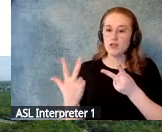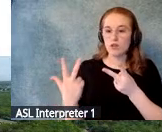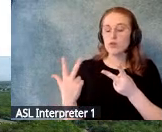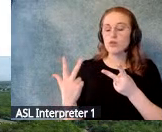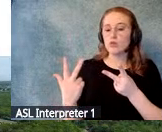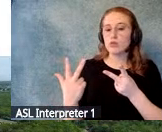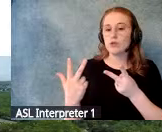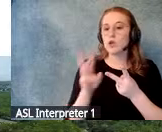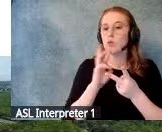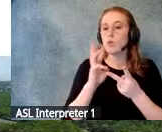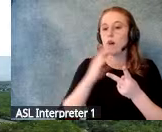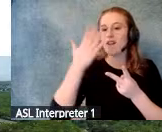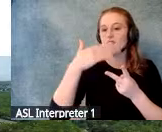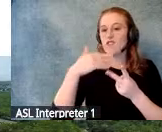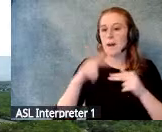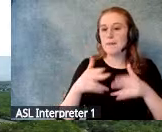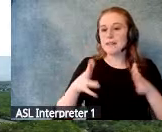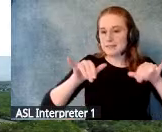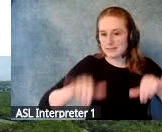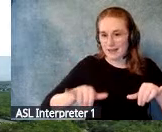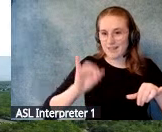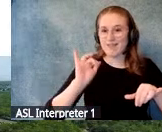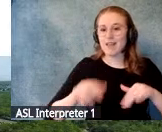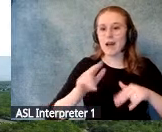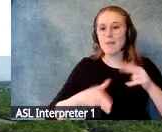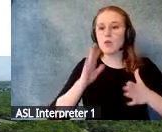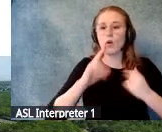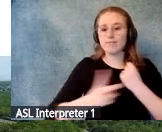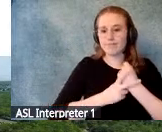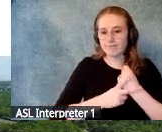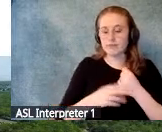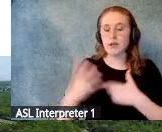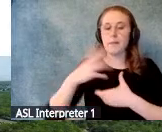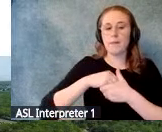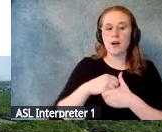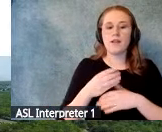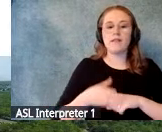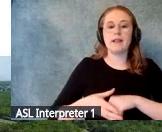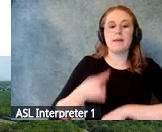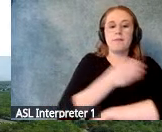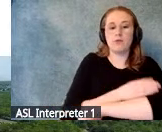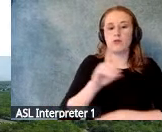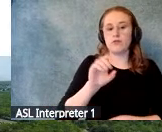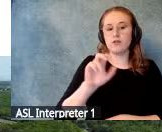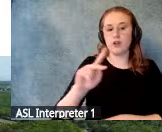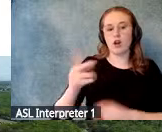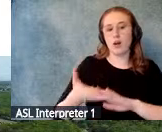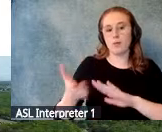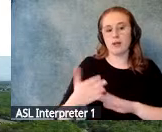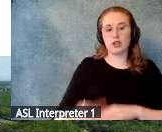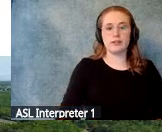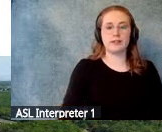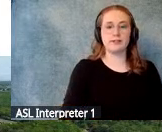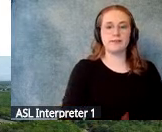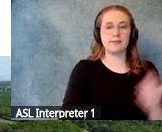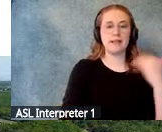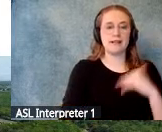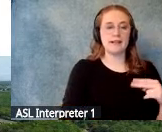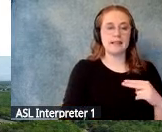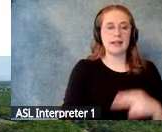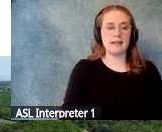buildings remaining. Those buildings will be preserved to be used as part of the improved dock operations. Next slide,